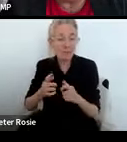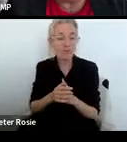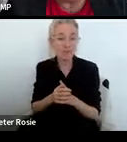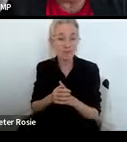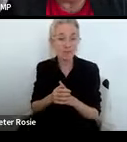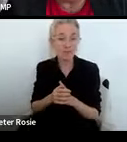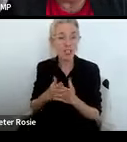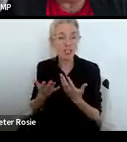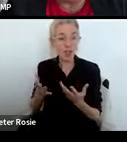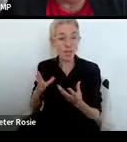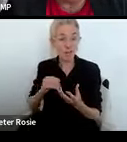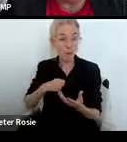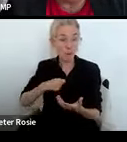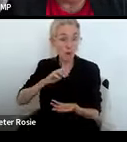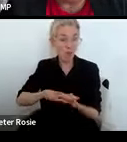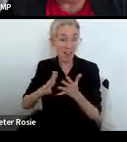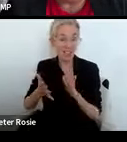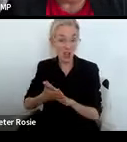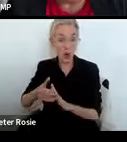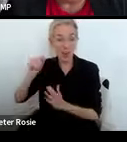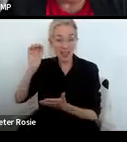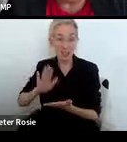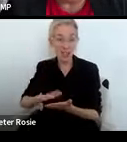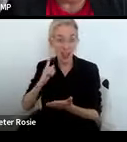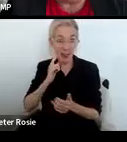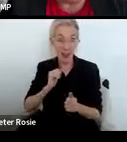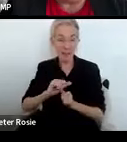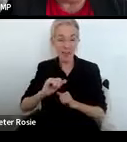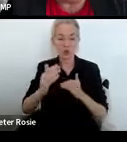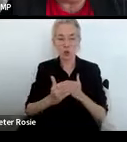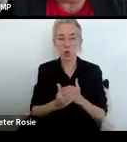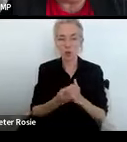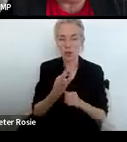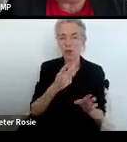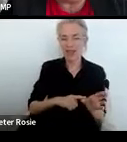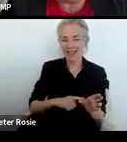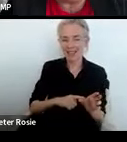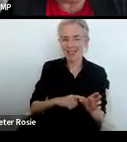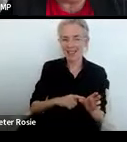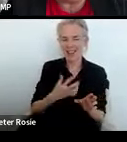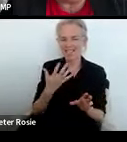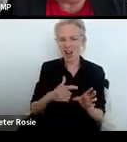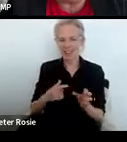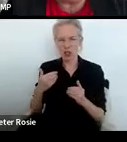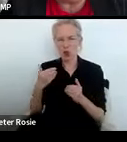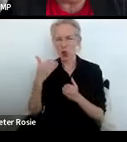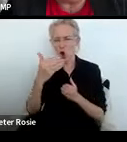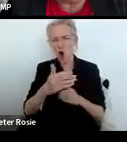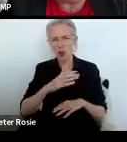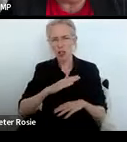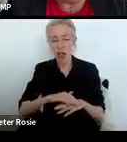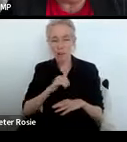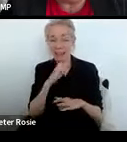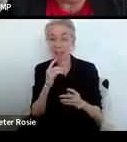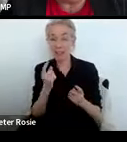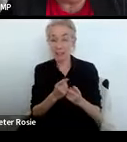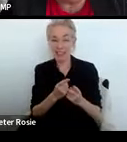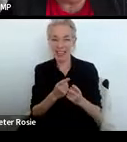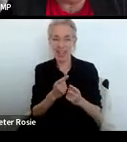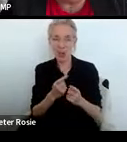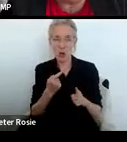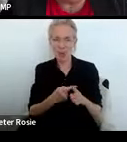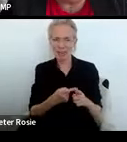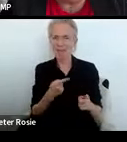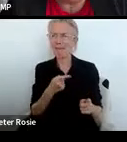perspective, my suggestion is 3 years as opposed to 5. 5 seems a long way out to be reviewing